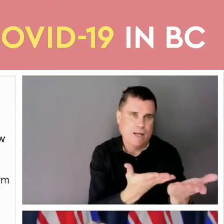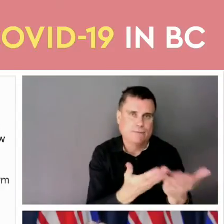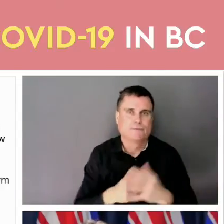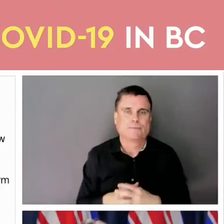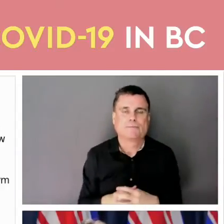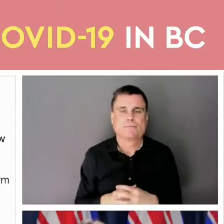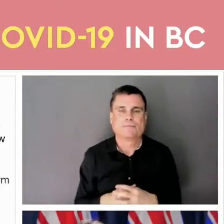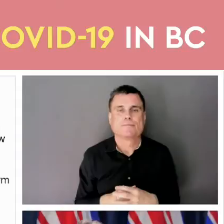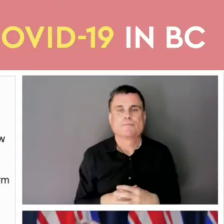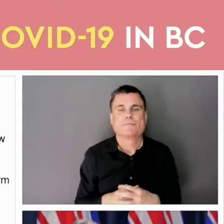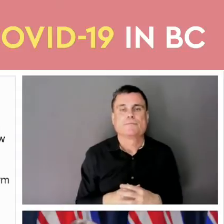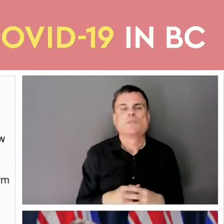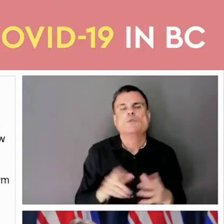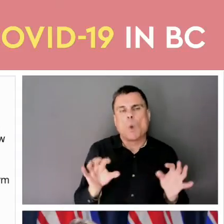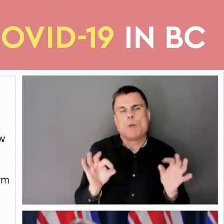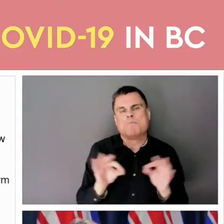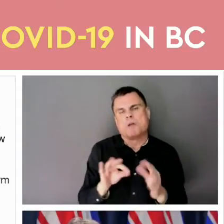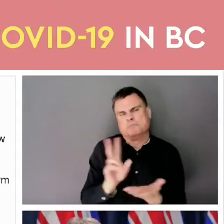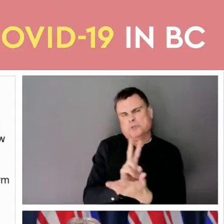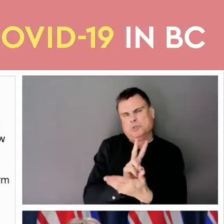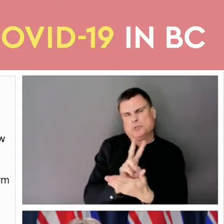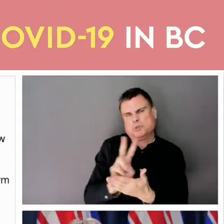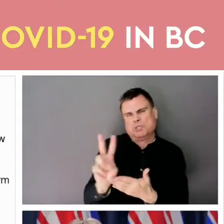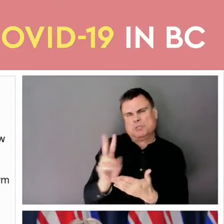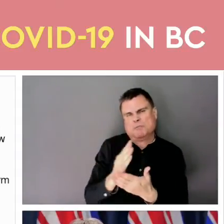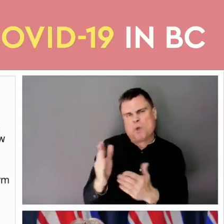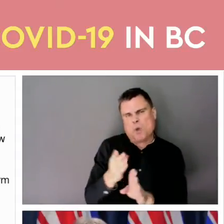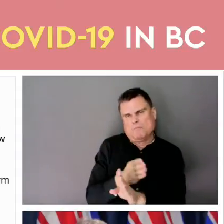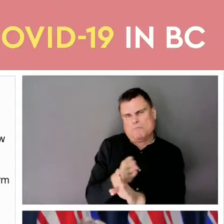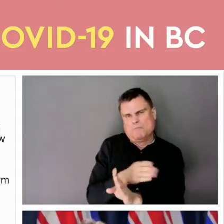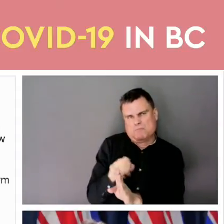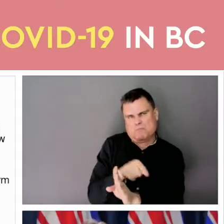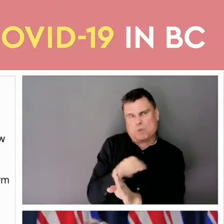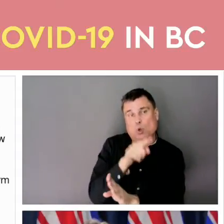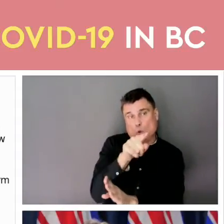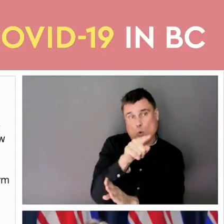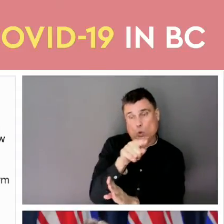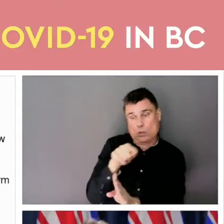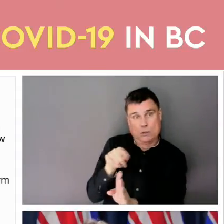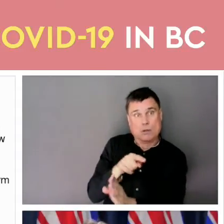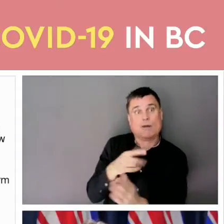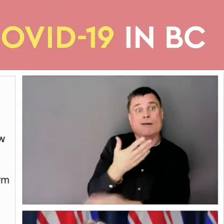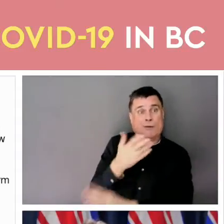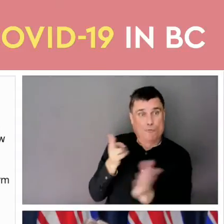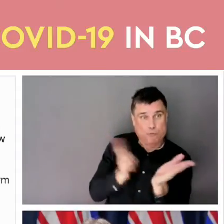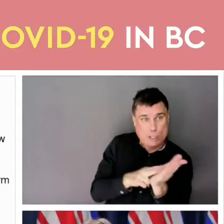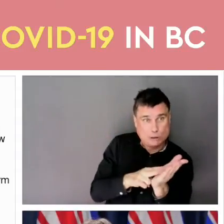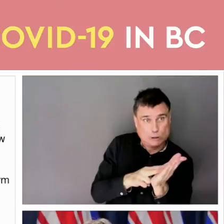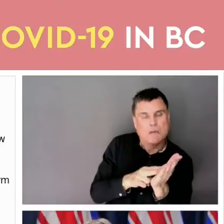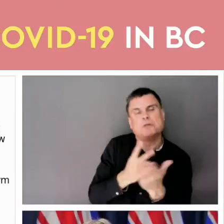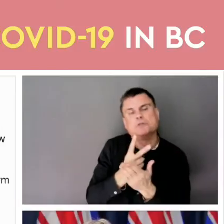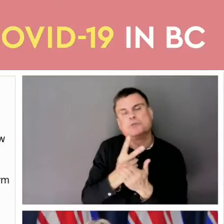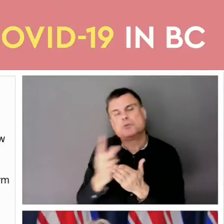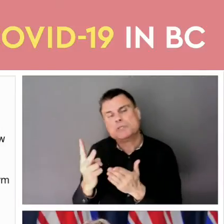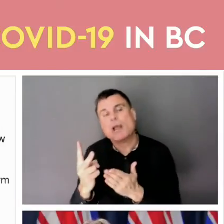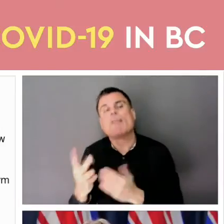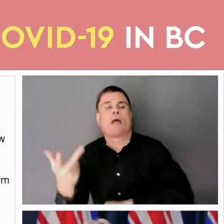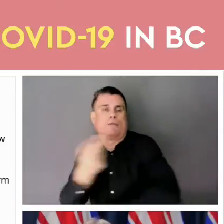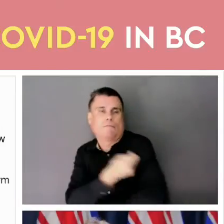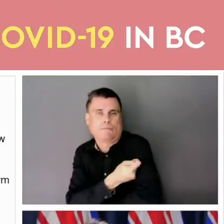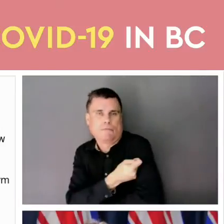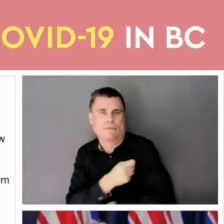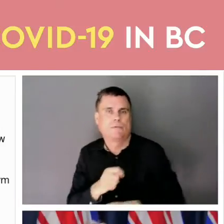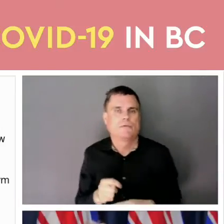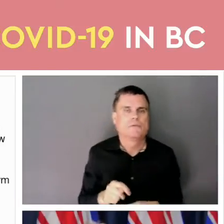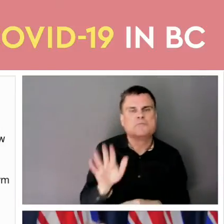And pre-registration for the 79 to 75 age group that will start getting their vaccinations in April, we will